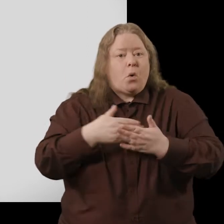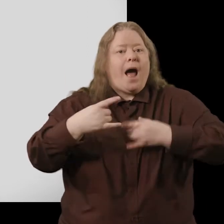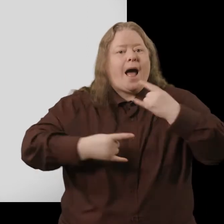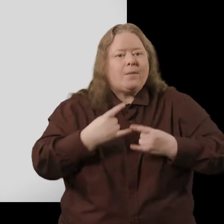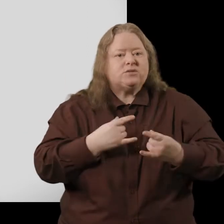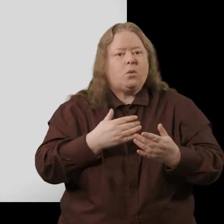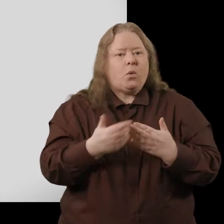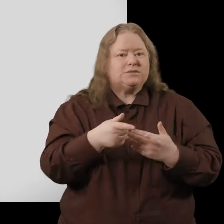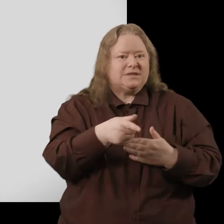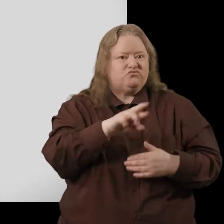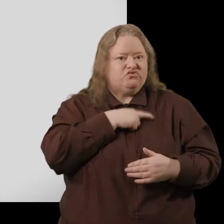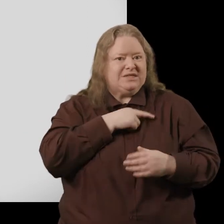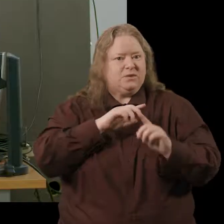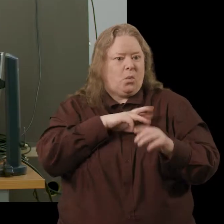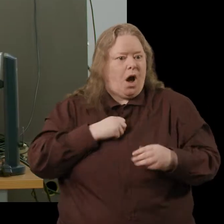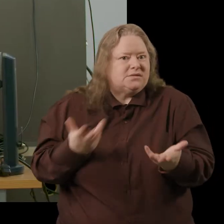what the sample actually was.